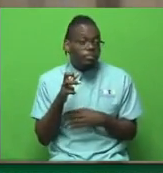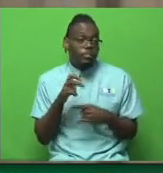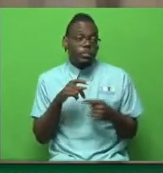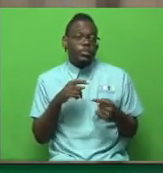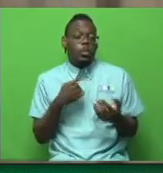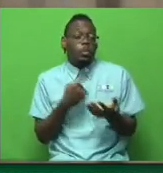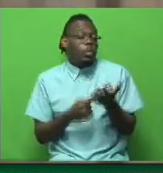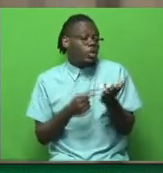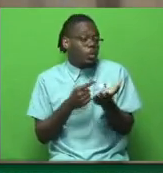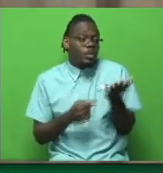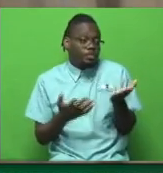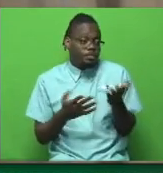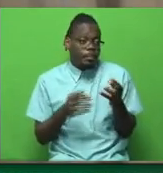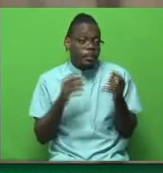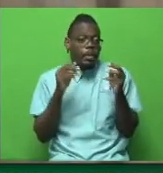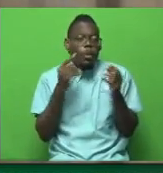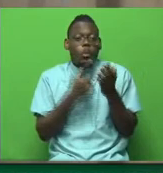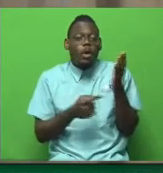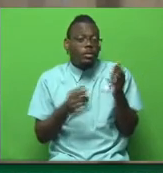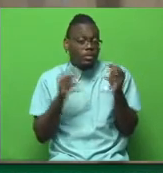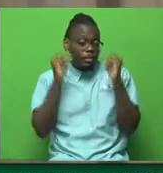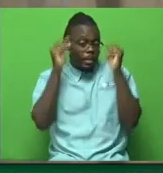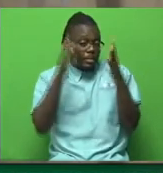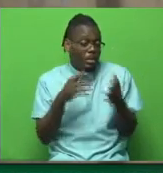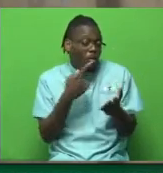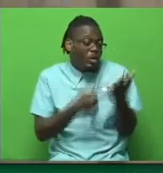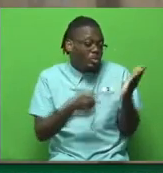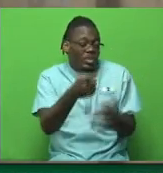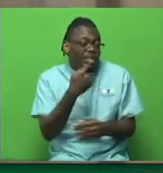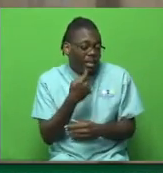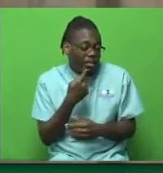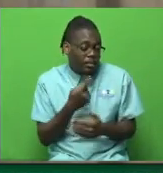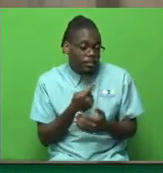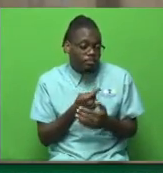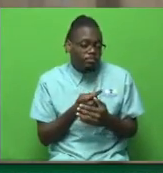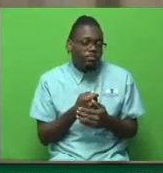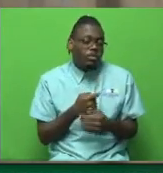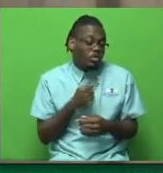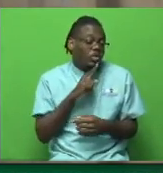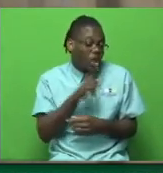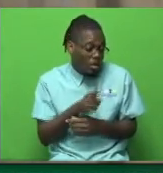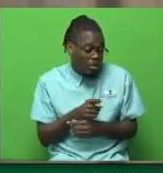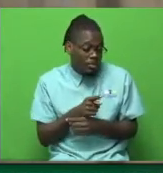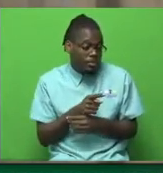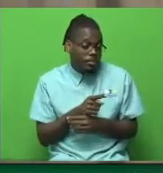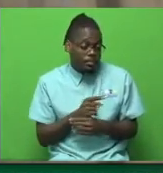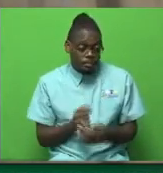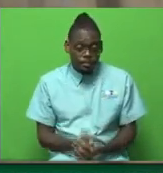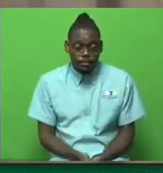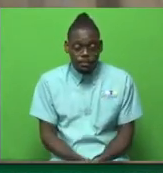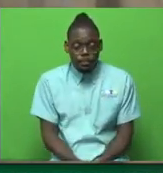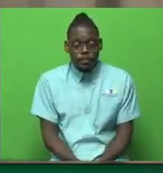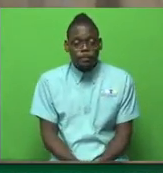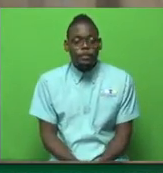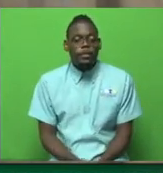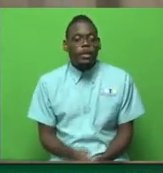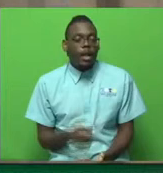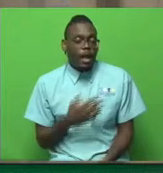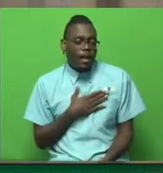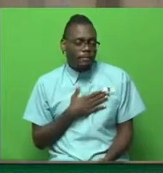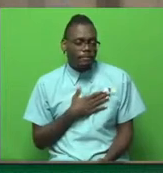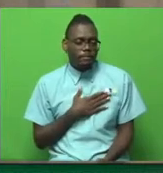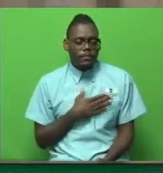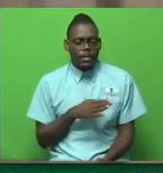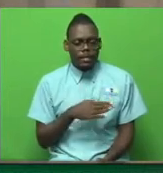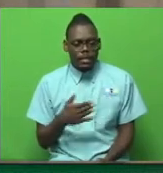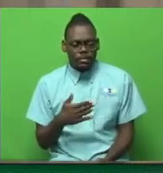heard the everything for nothing statement is he everything we get in what simple things like road